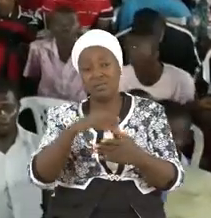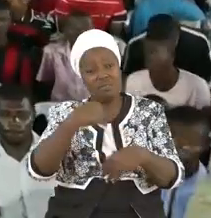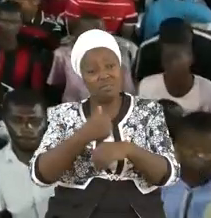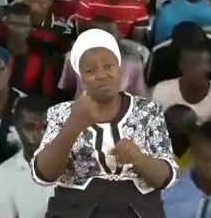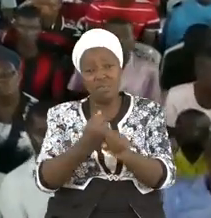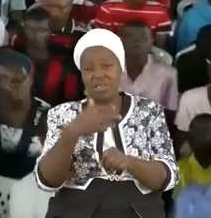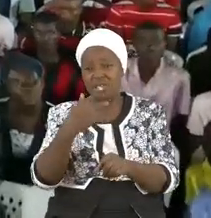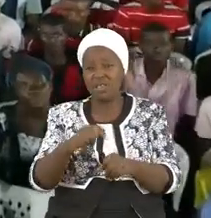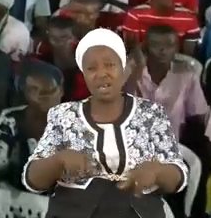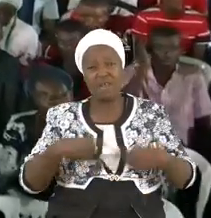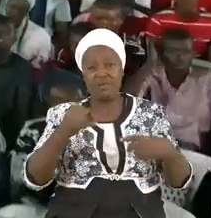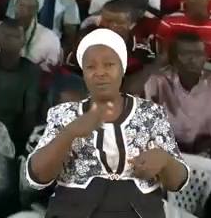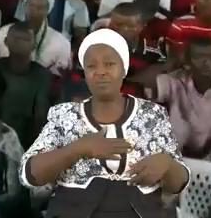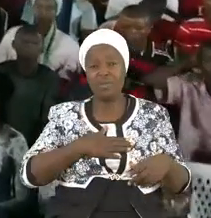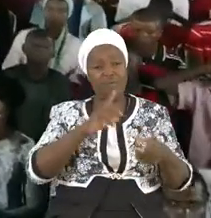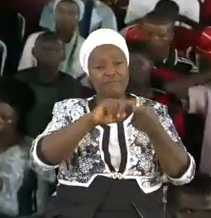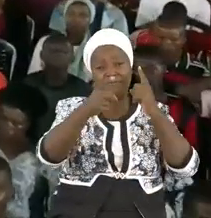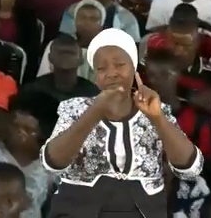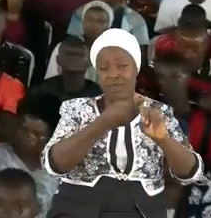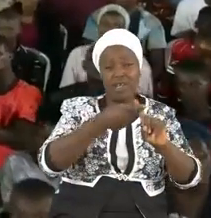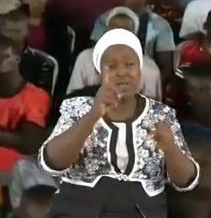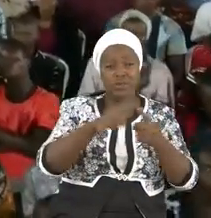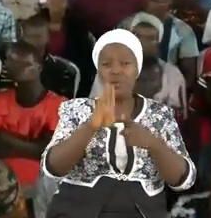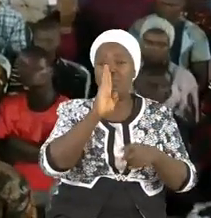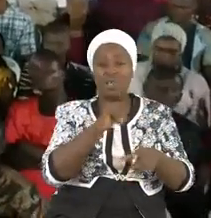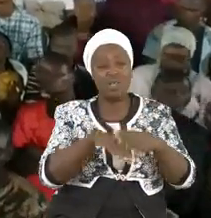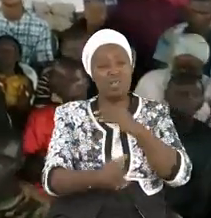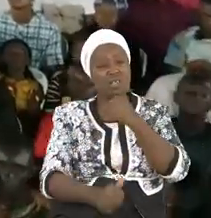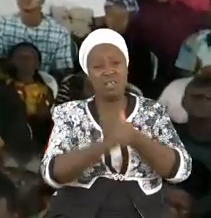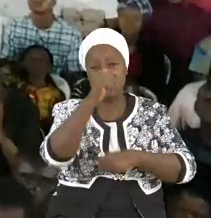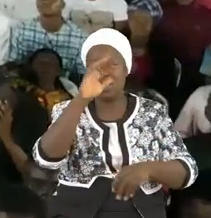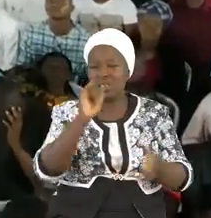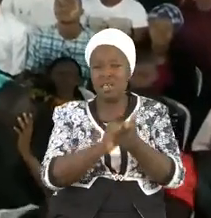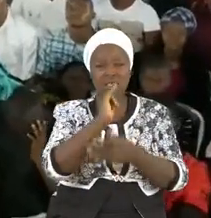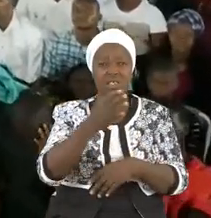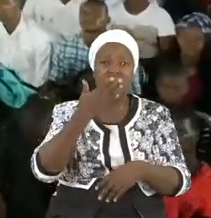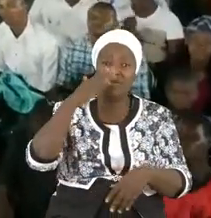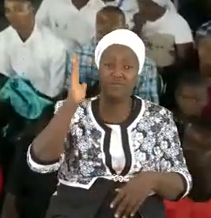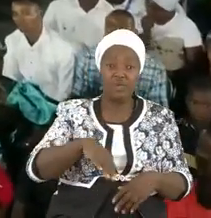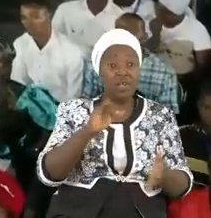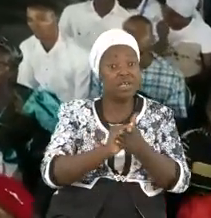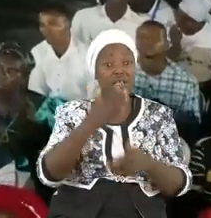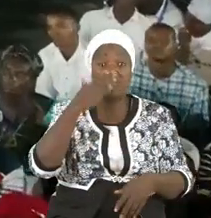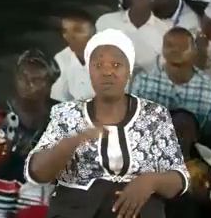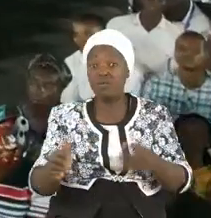neighbor to be in danger. That's evil. That even destroys my body. Members of my body,